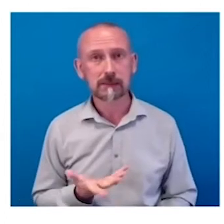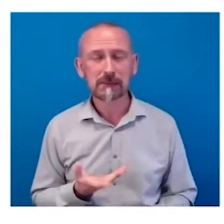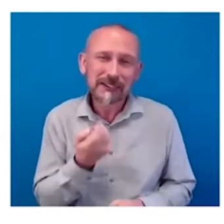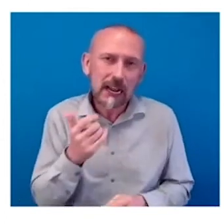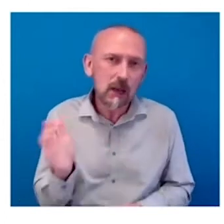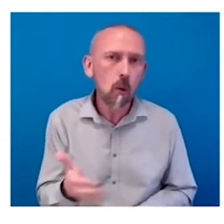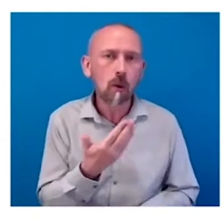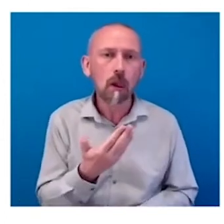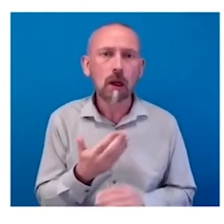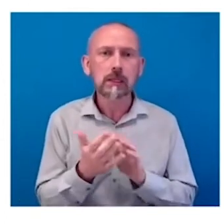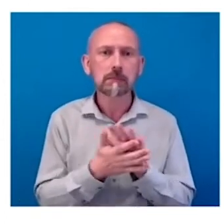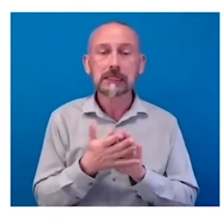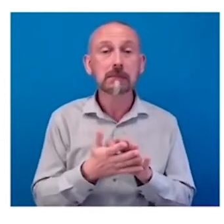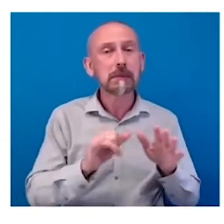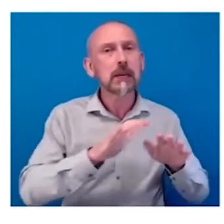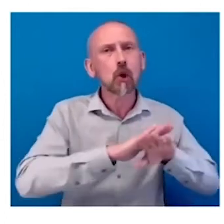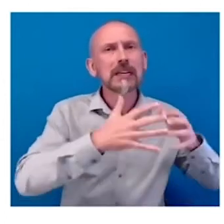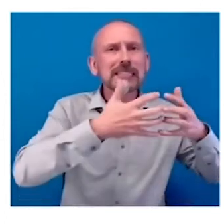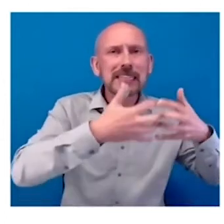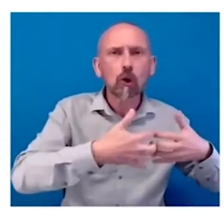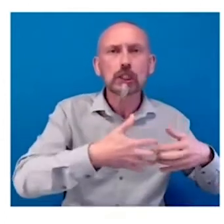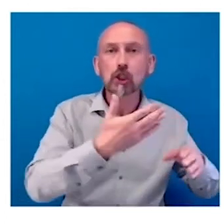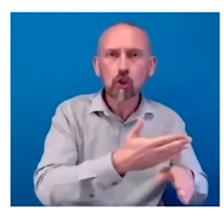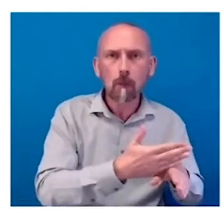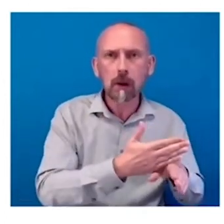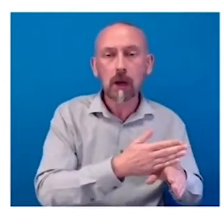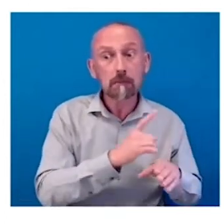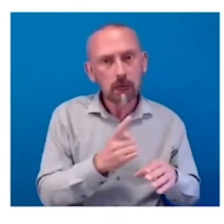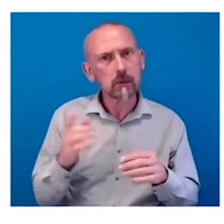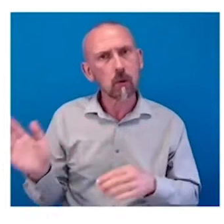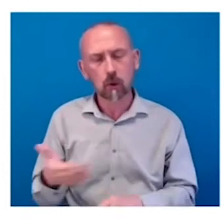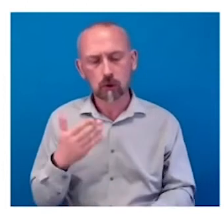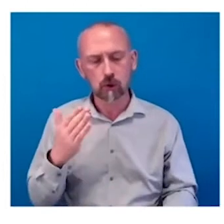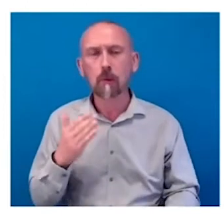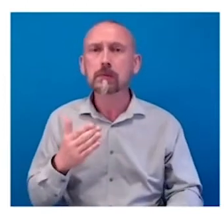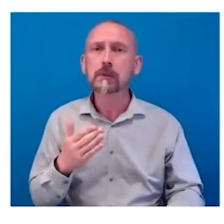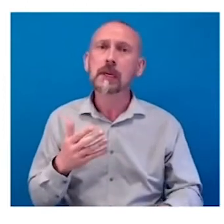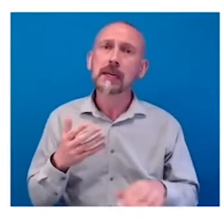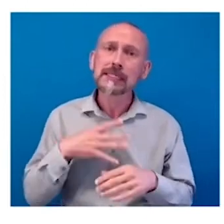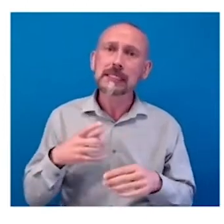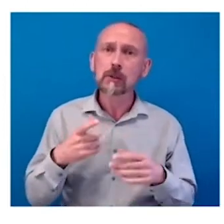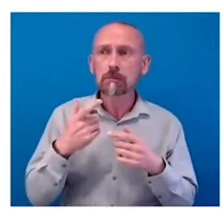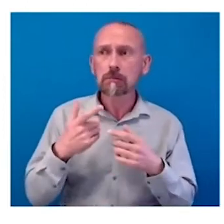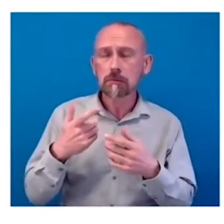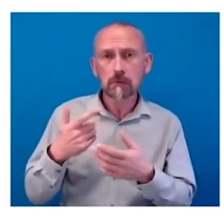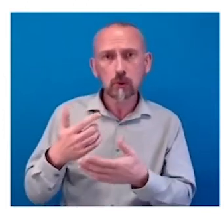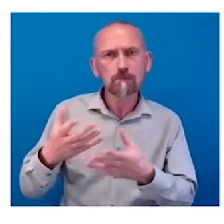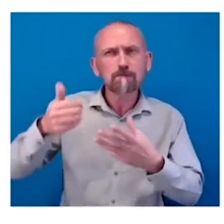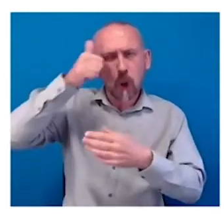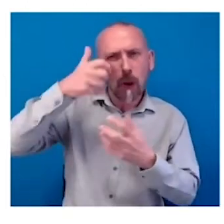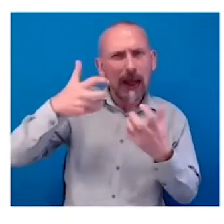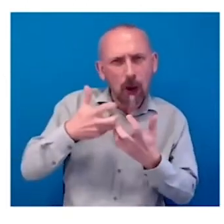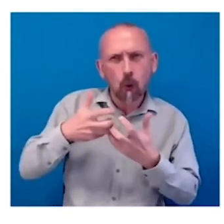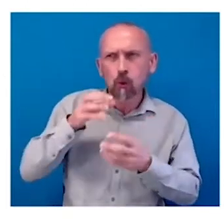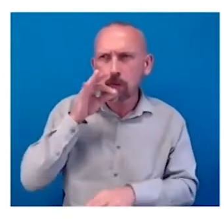techie jobs or jobs that require you to be tech savvy, the act of finding work and applying for work, all of that